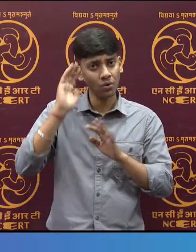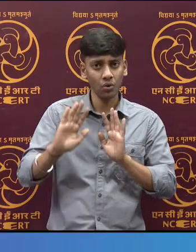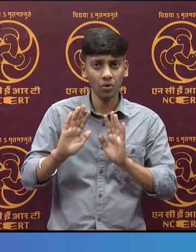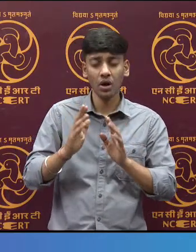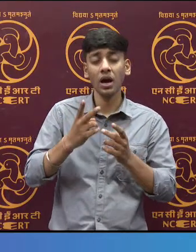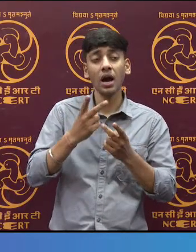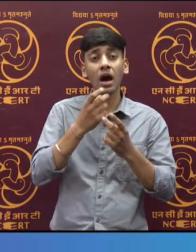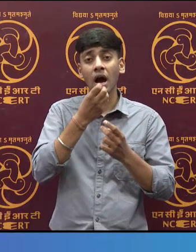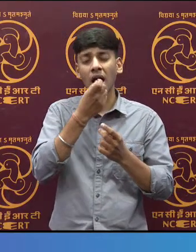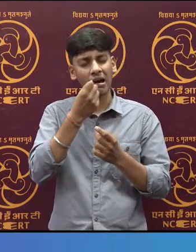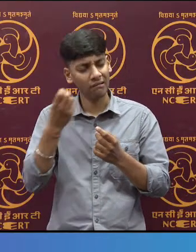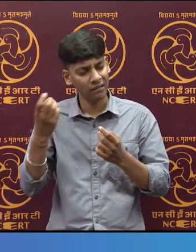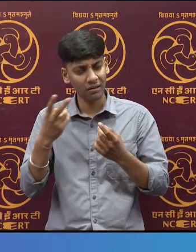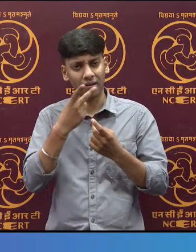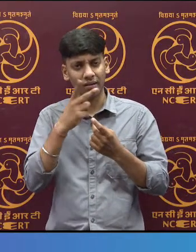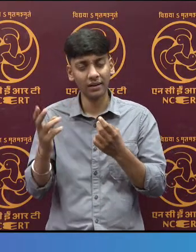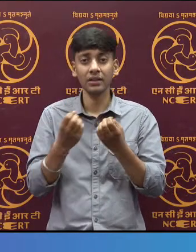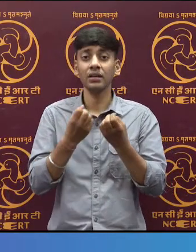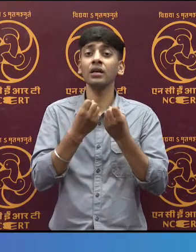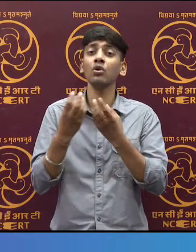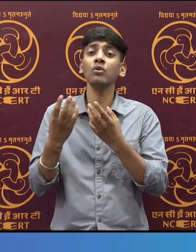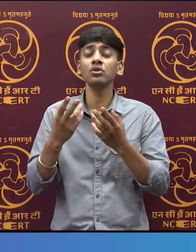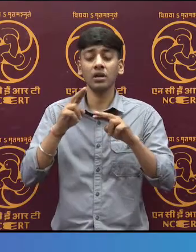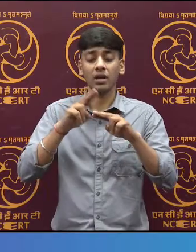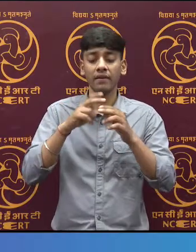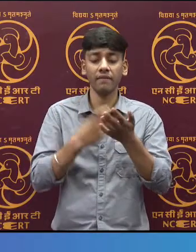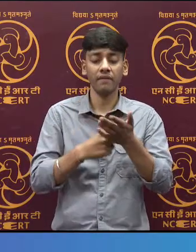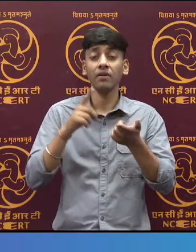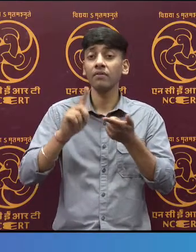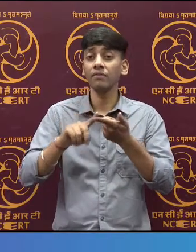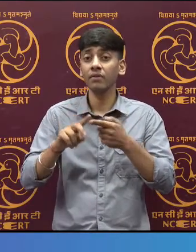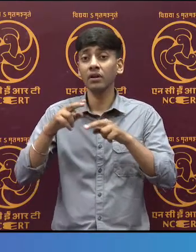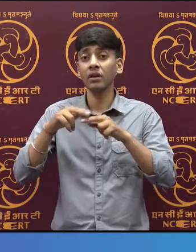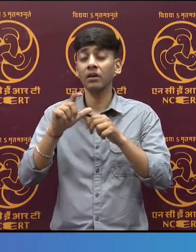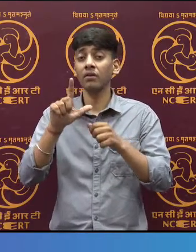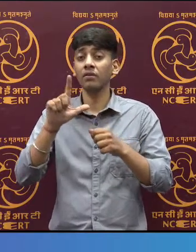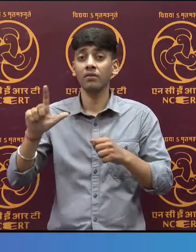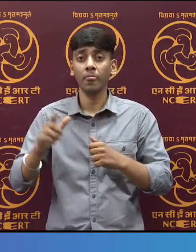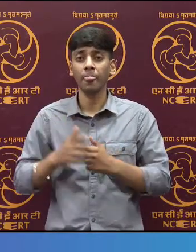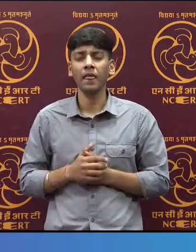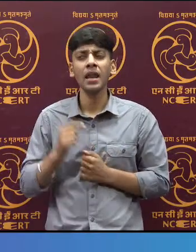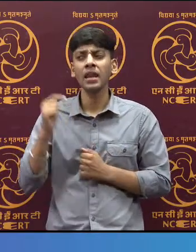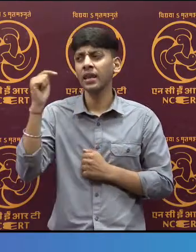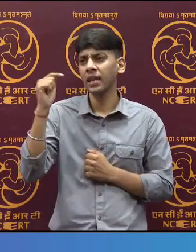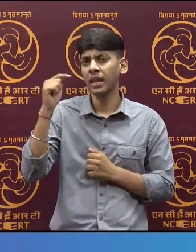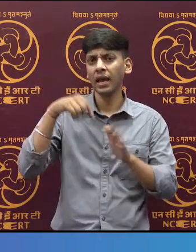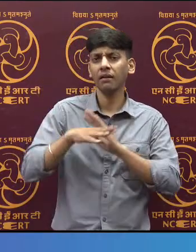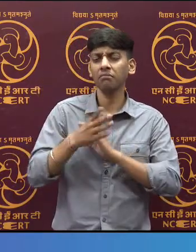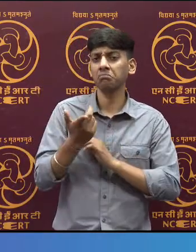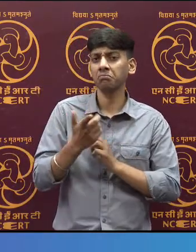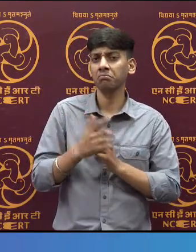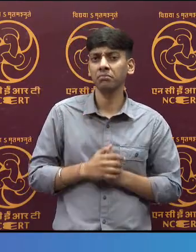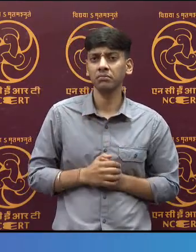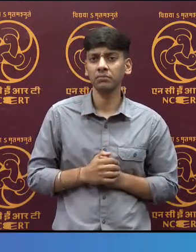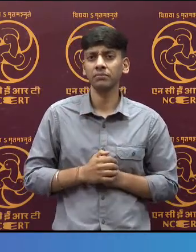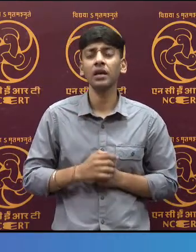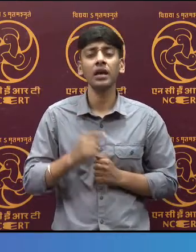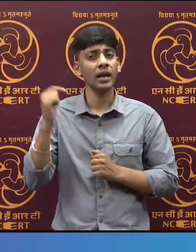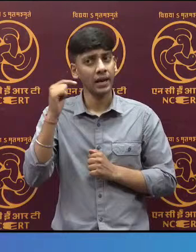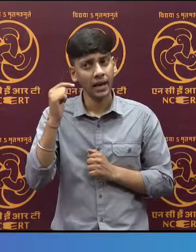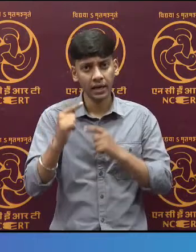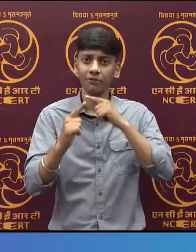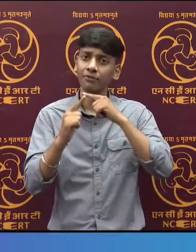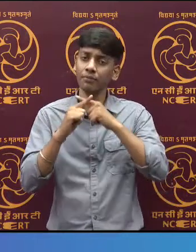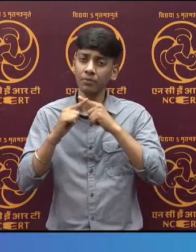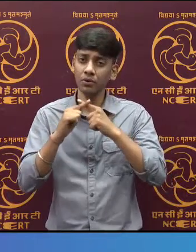equations for free fall. Okay, and ma'am, here I can see the negative signs also. Yes, So what's the importance of these negative and positive signs? Okay.